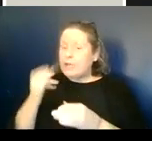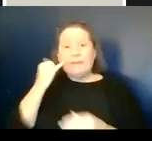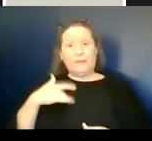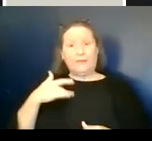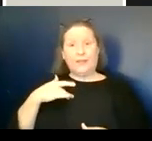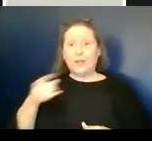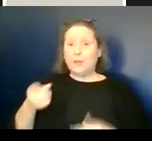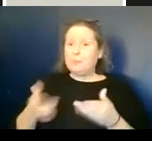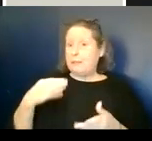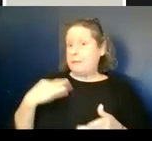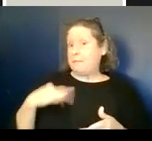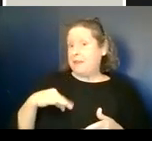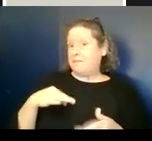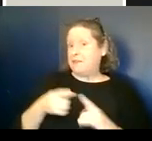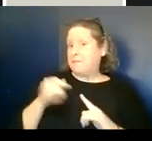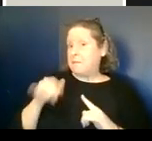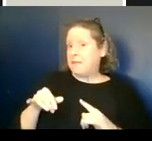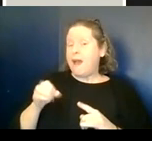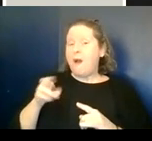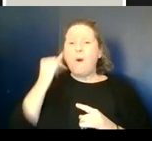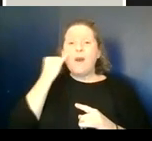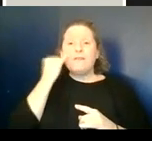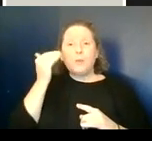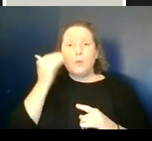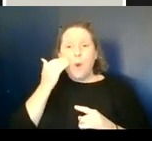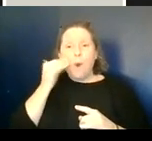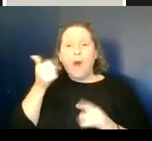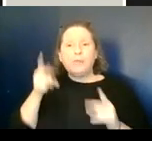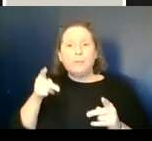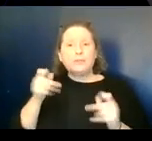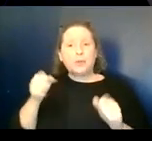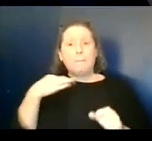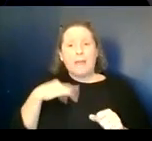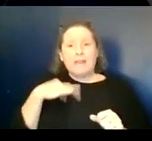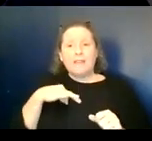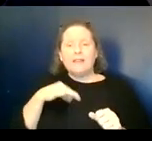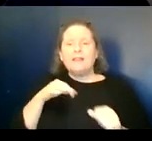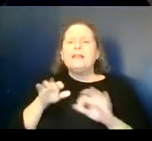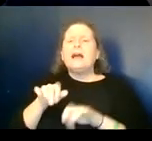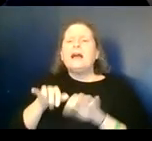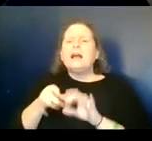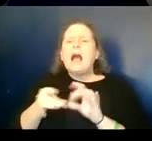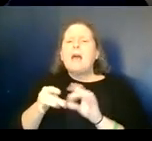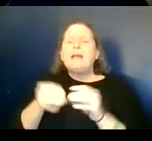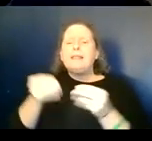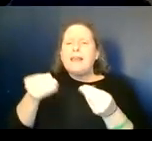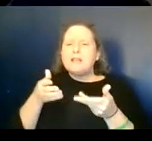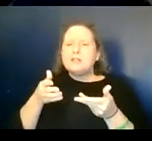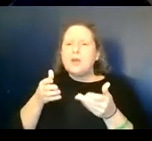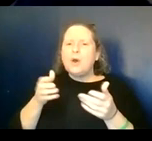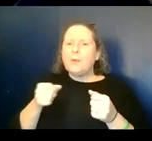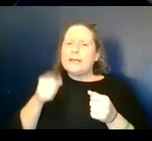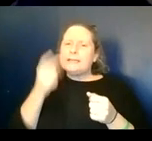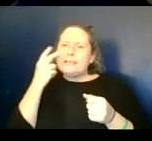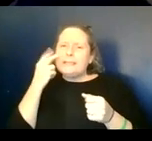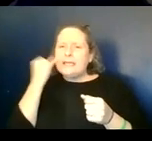might benefit from, or if someone you know would benefit from, leave us a note in the comments just so we can kind of gauge interest on